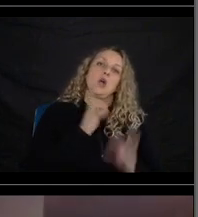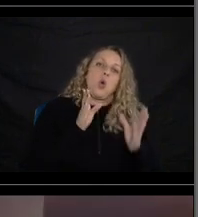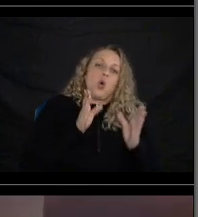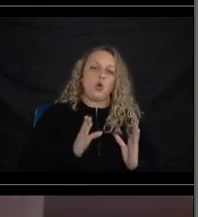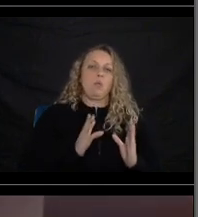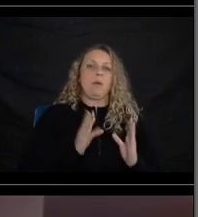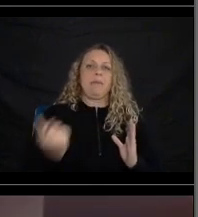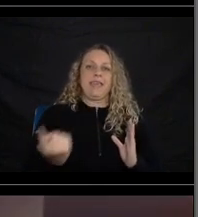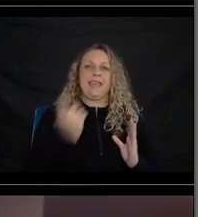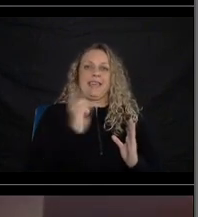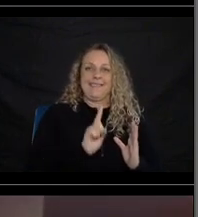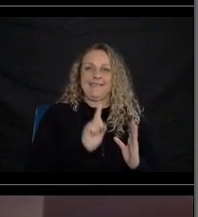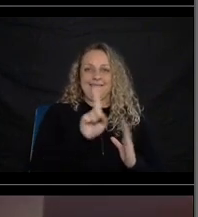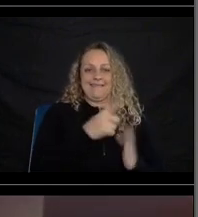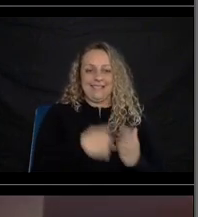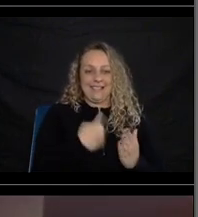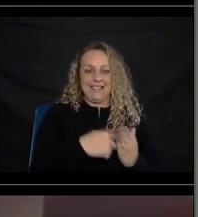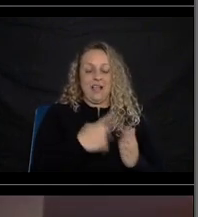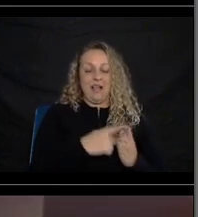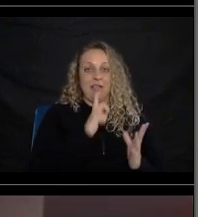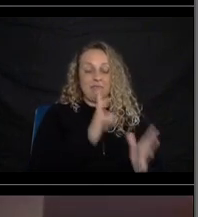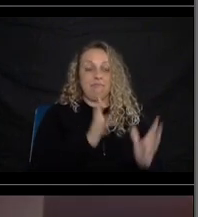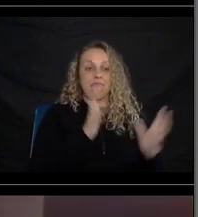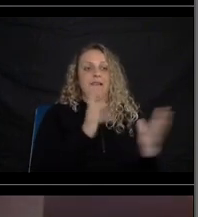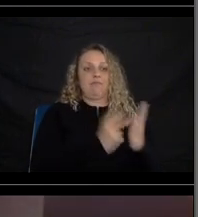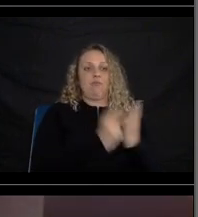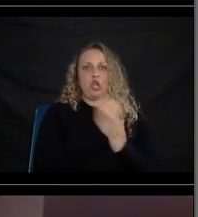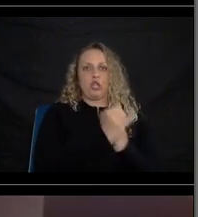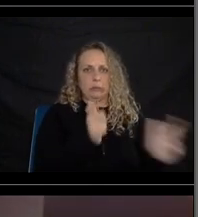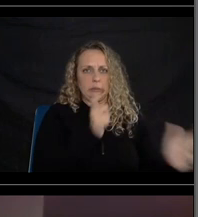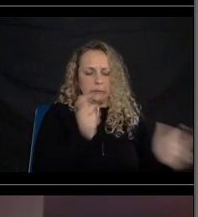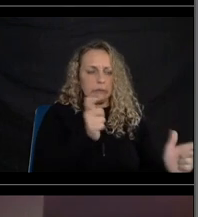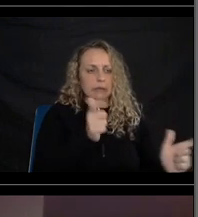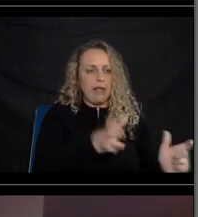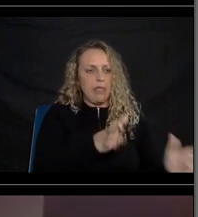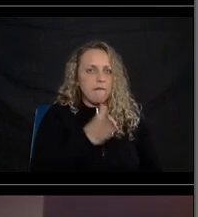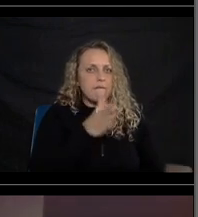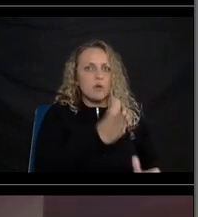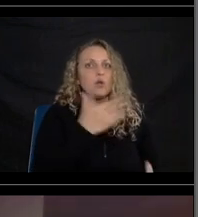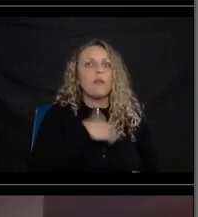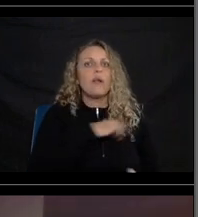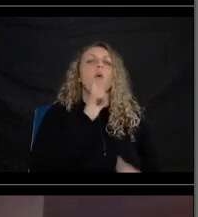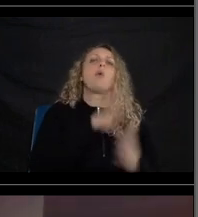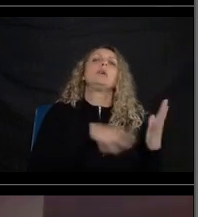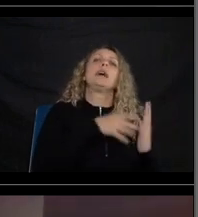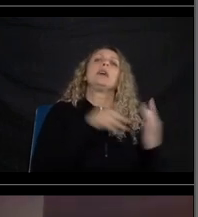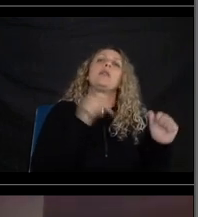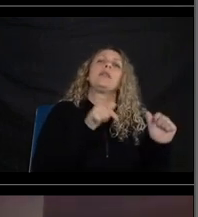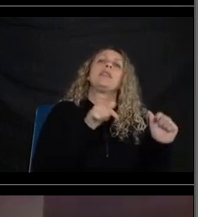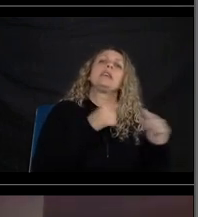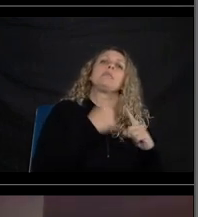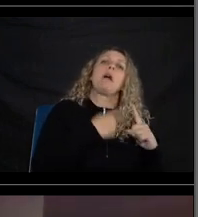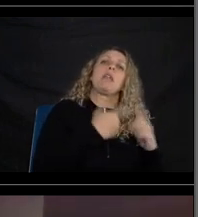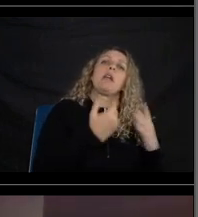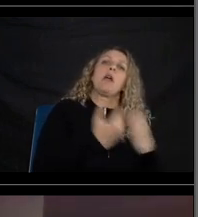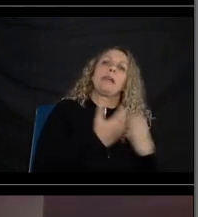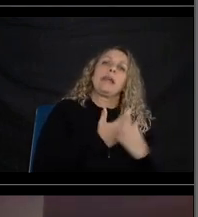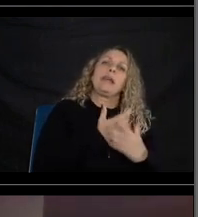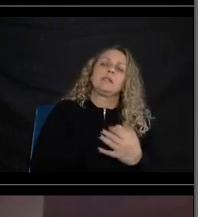being discussing this massive project in the future. That's why we scheduled these monthly